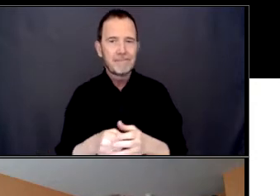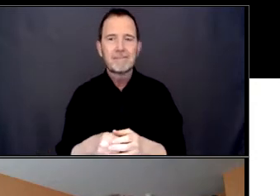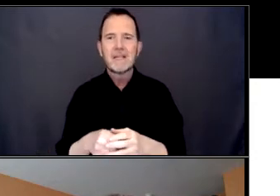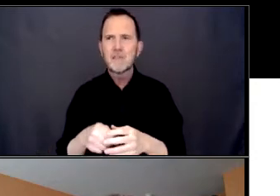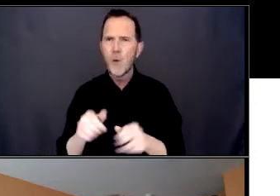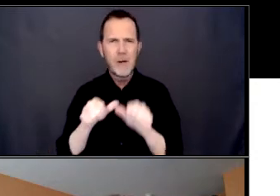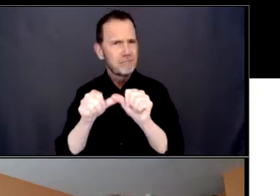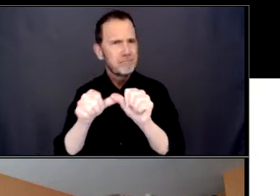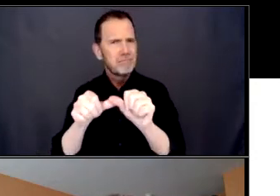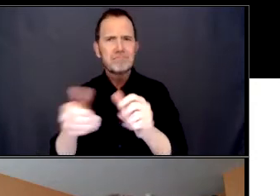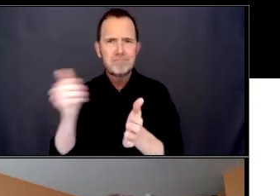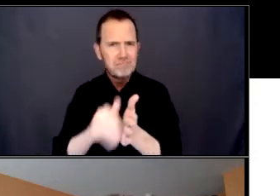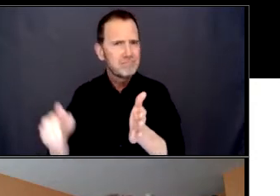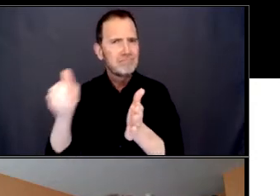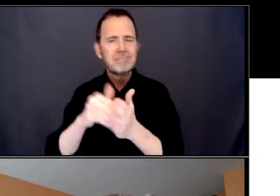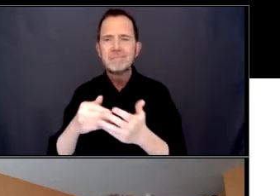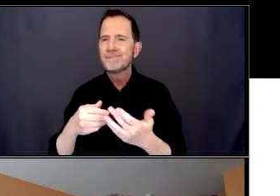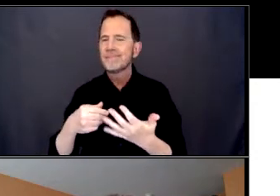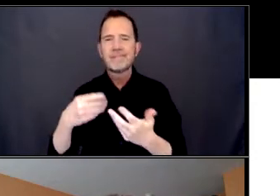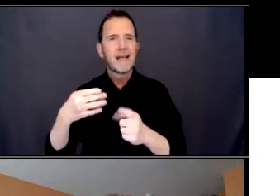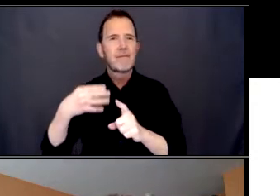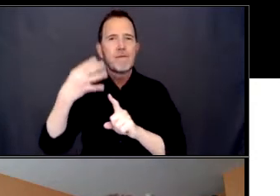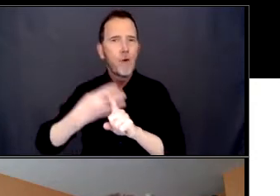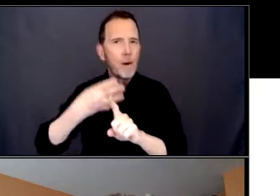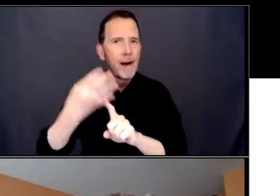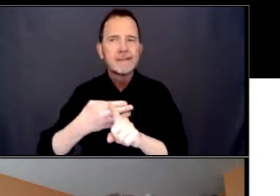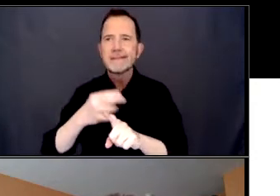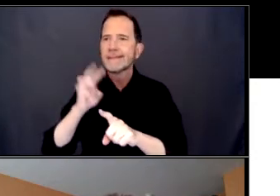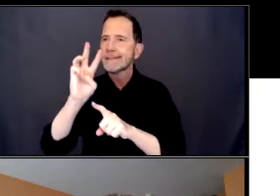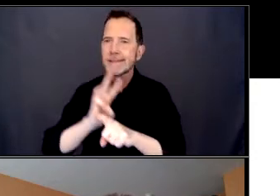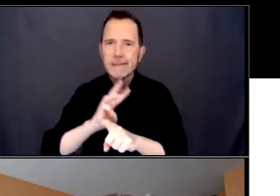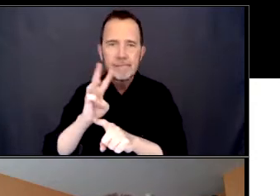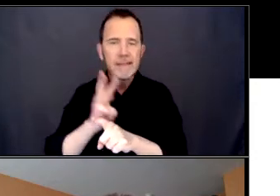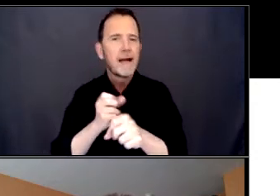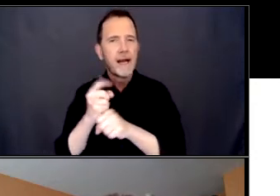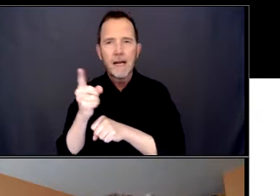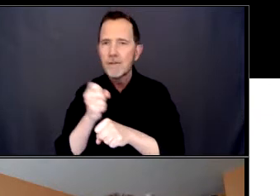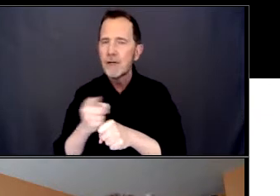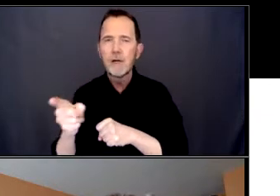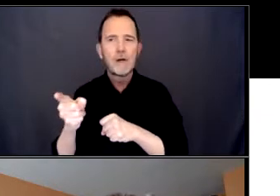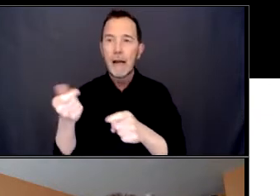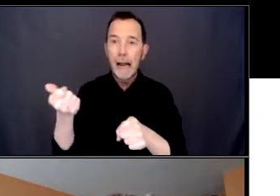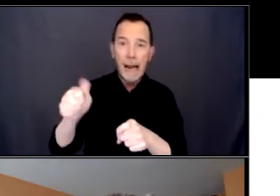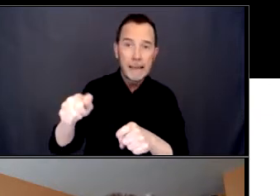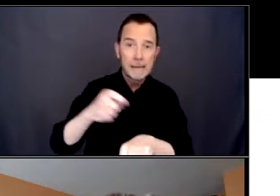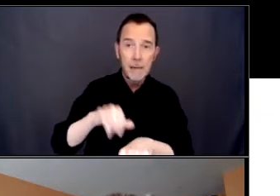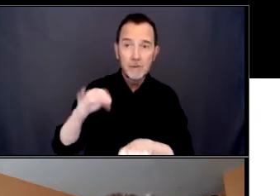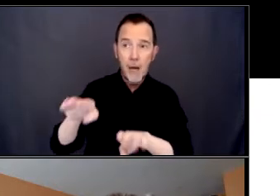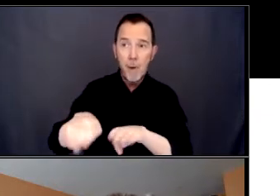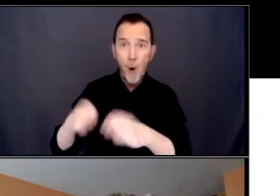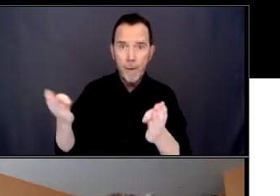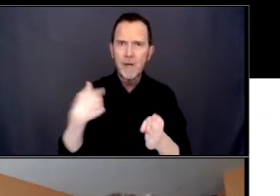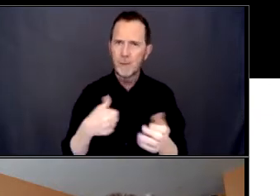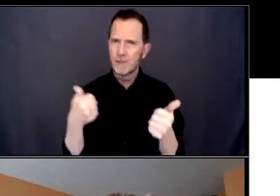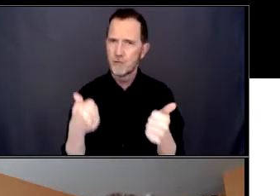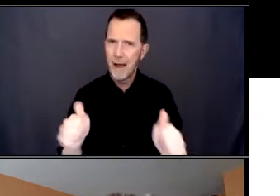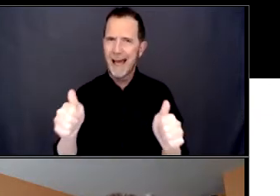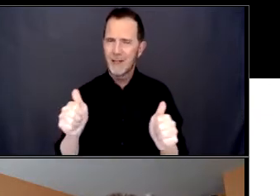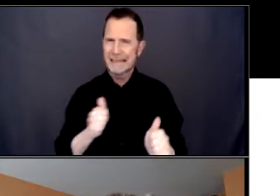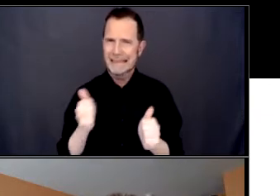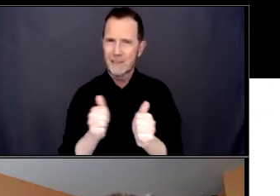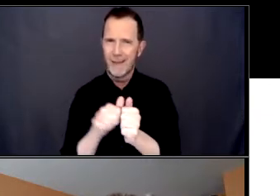later, 12 months later, whatever the case may be. So that's how we have been partnering locally. And that program, again, is called the